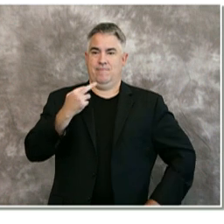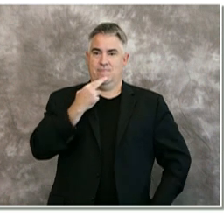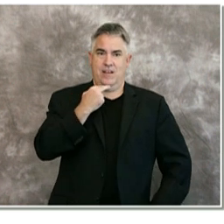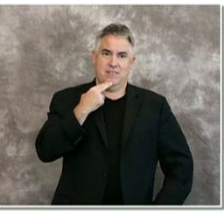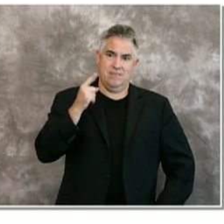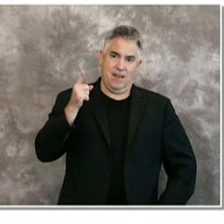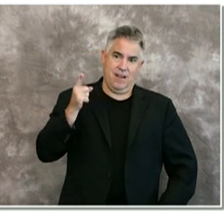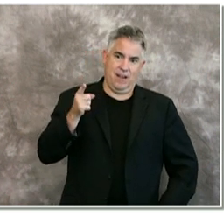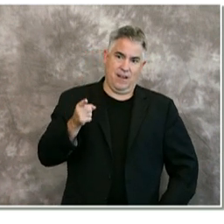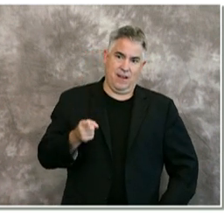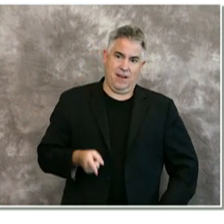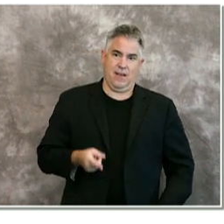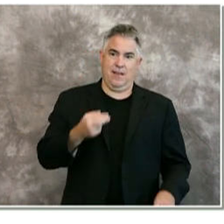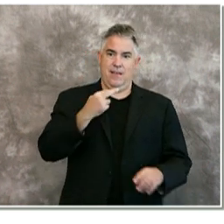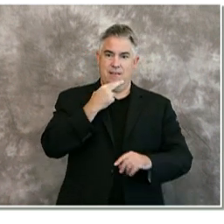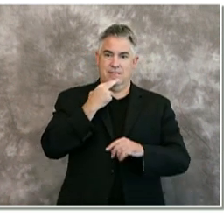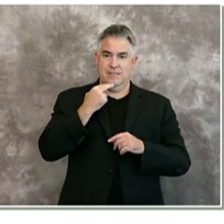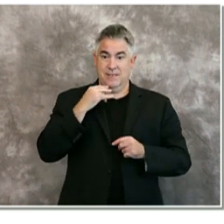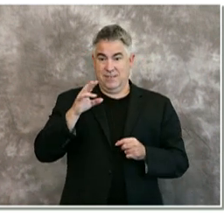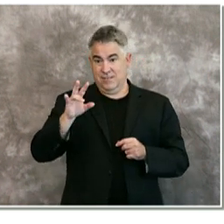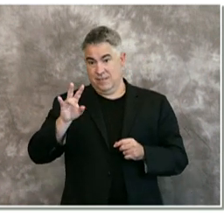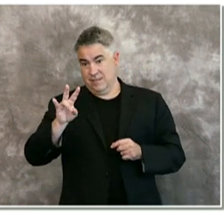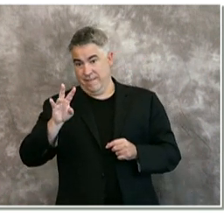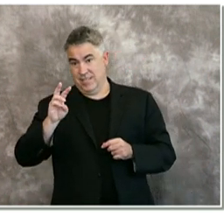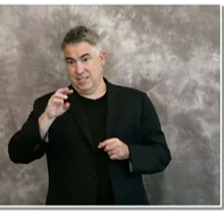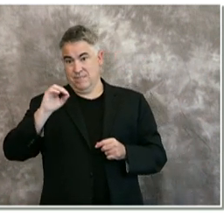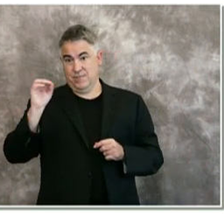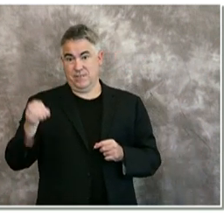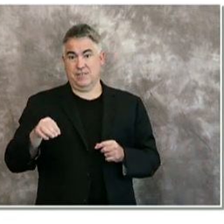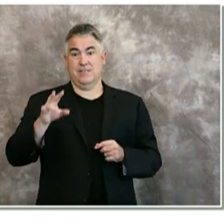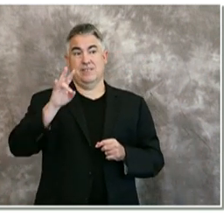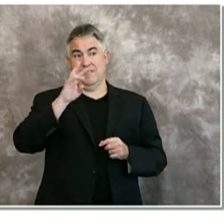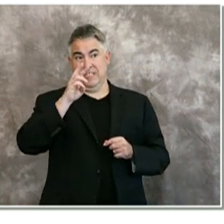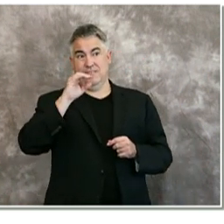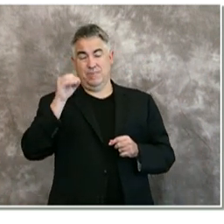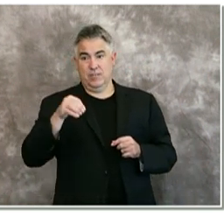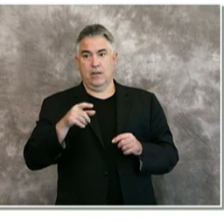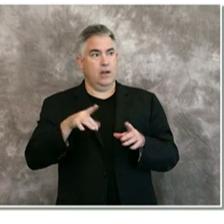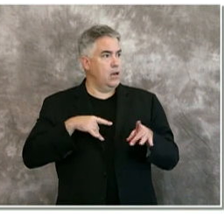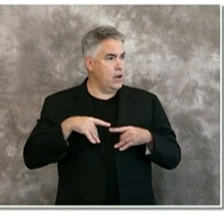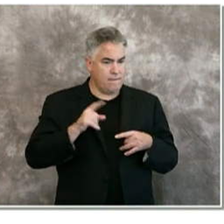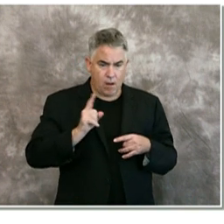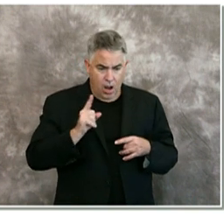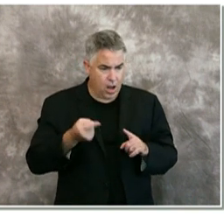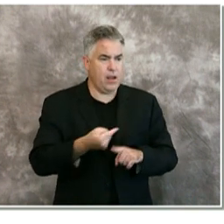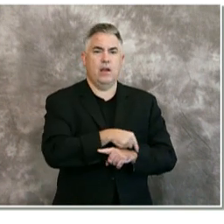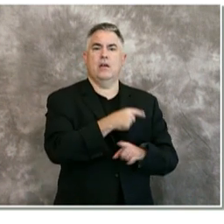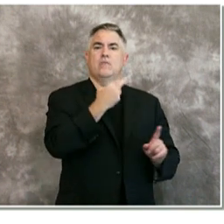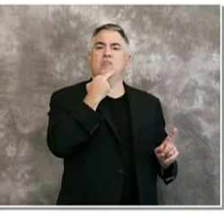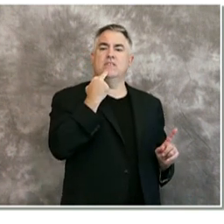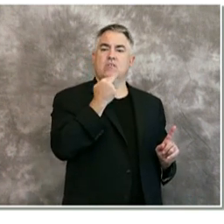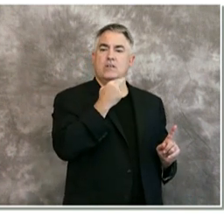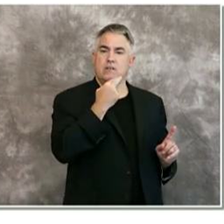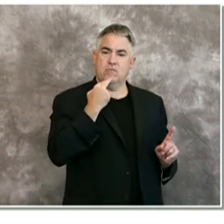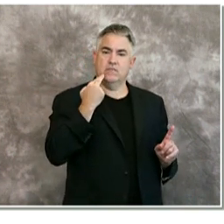is 76% of the total number of the community setting, 16 out of